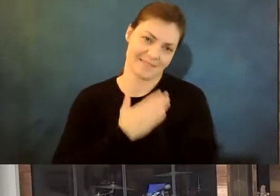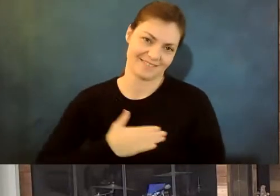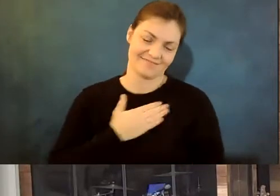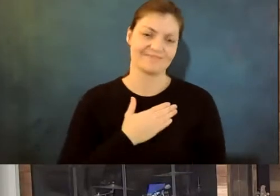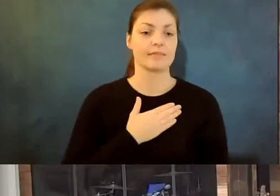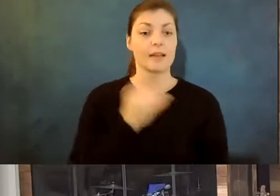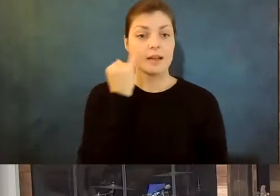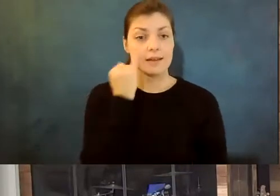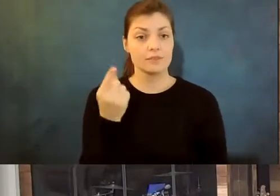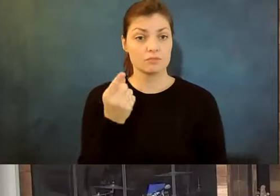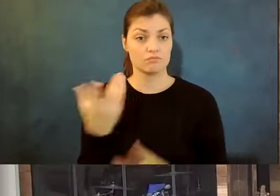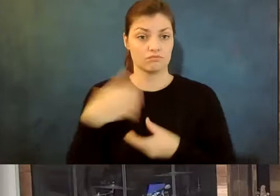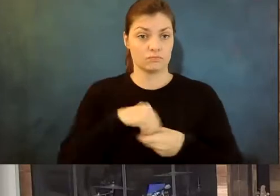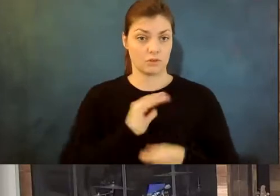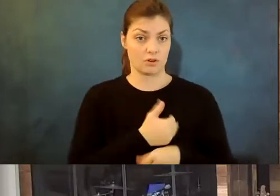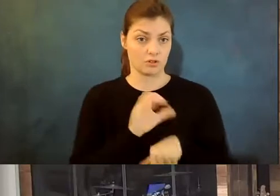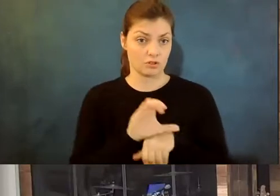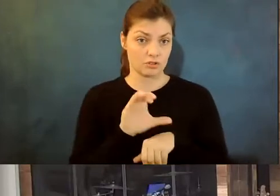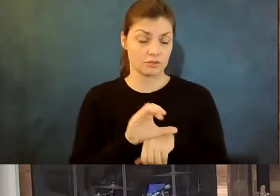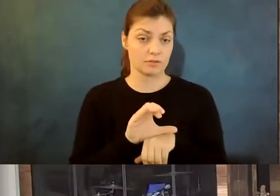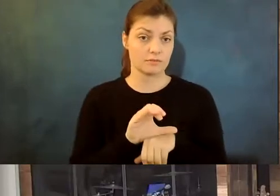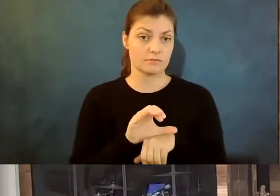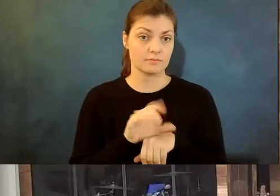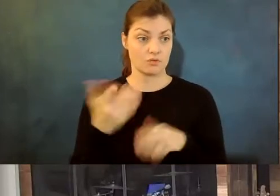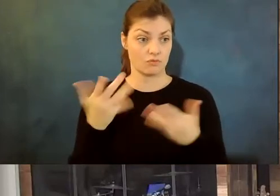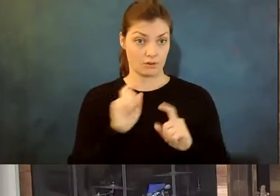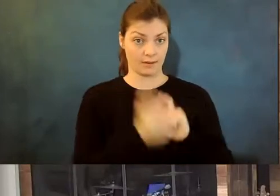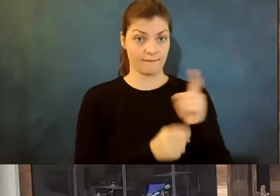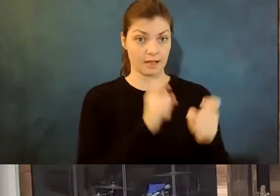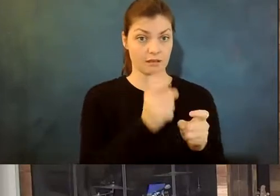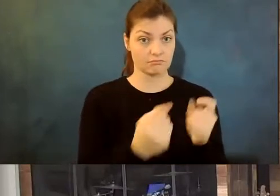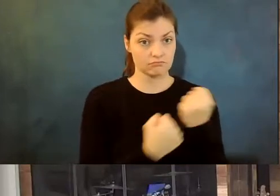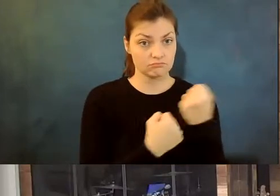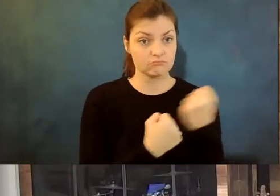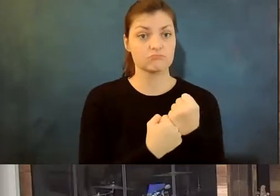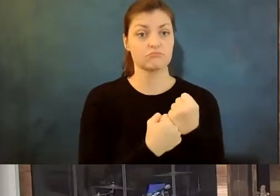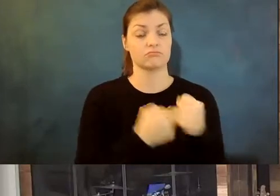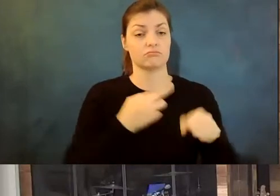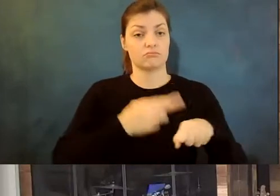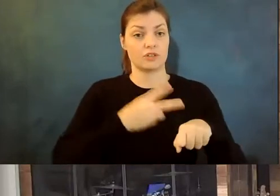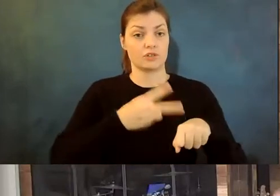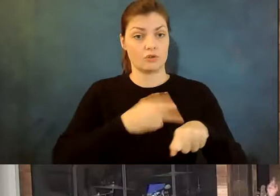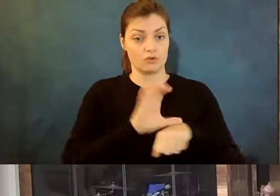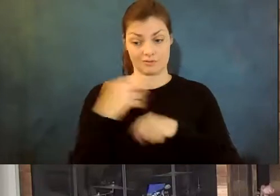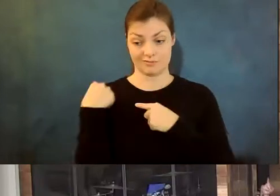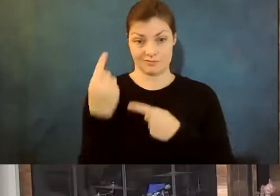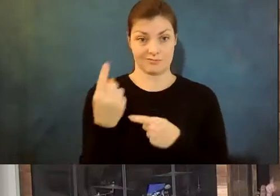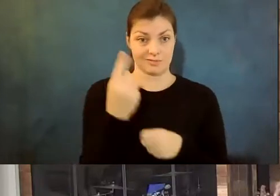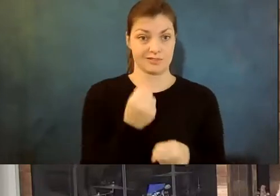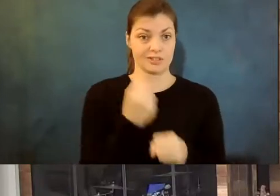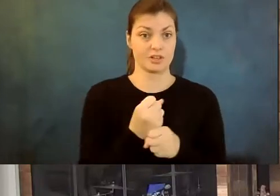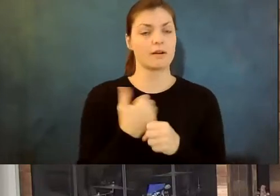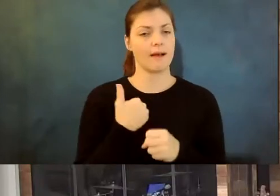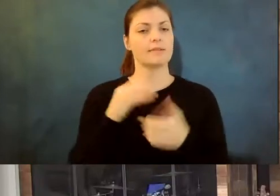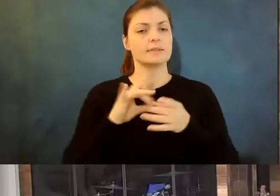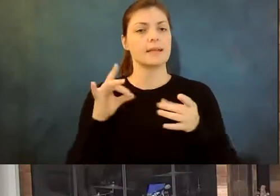part of the church and you have given to the work of the Lord through Ridgeview in the last year, 2020, the giving statements are available out